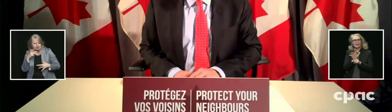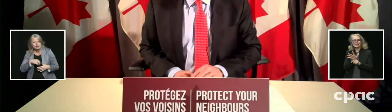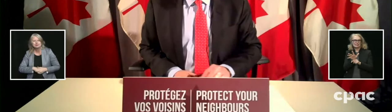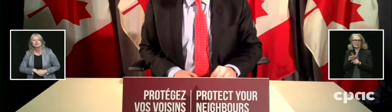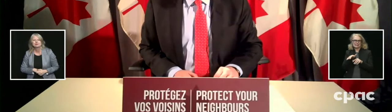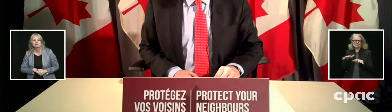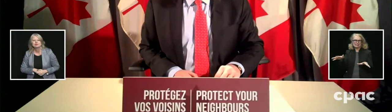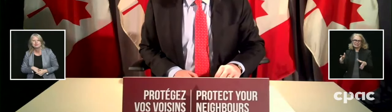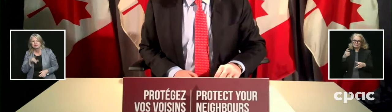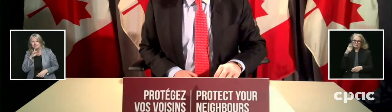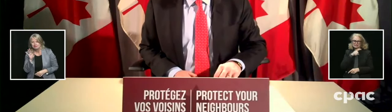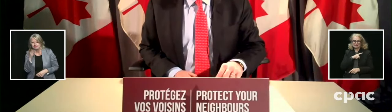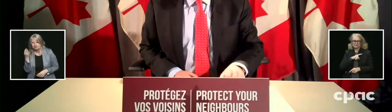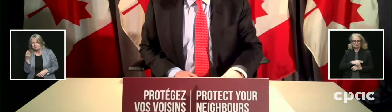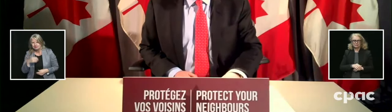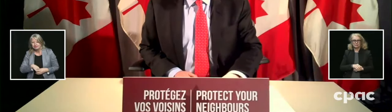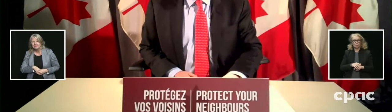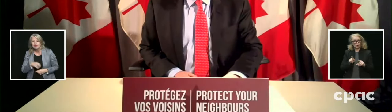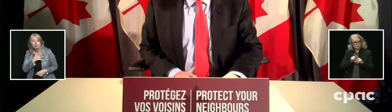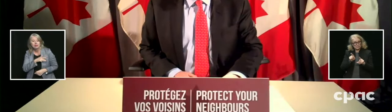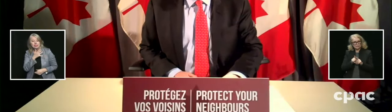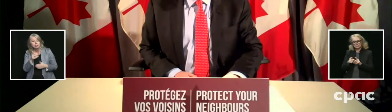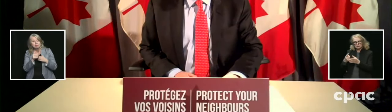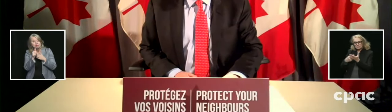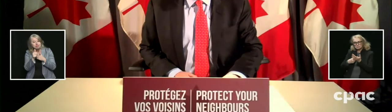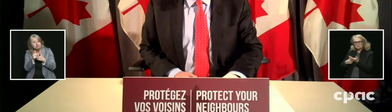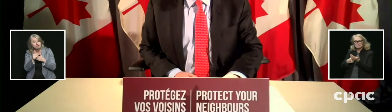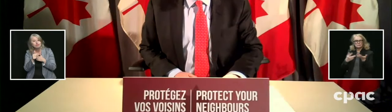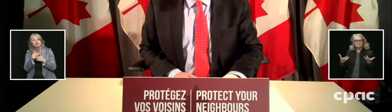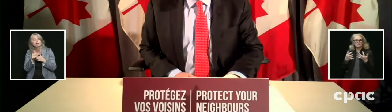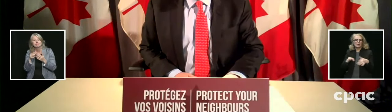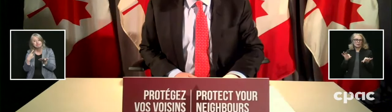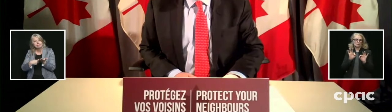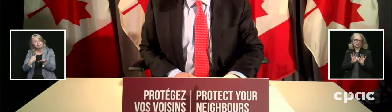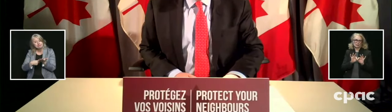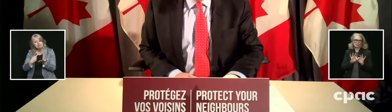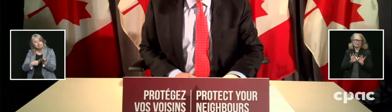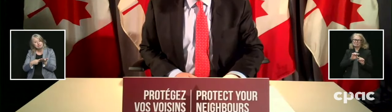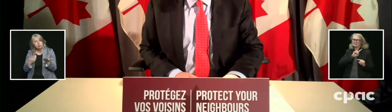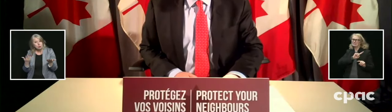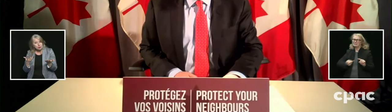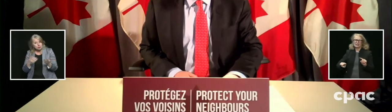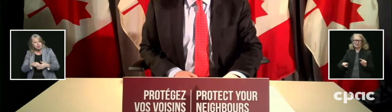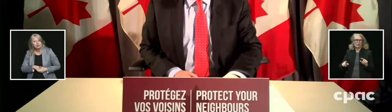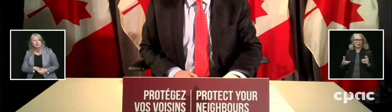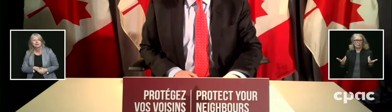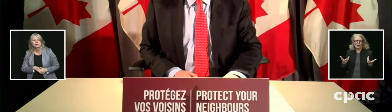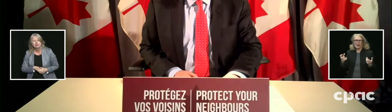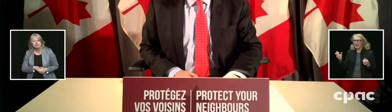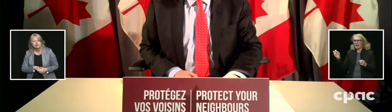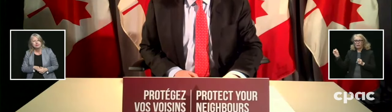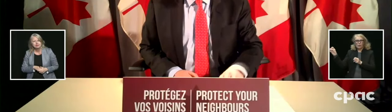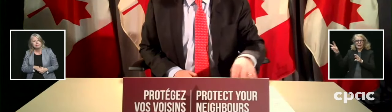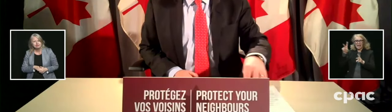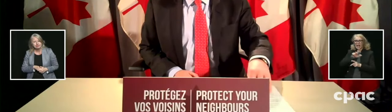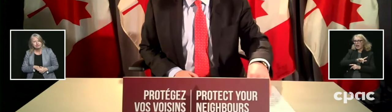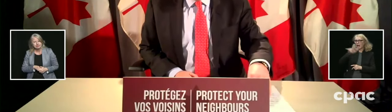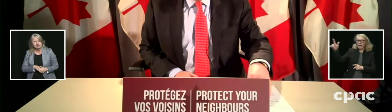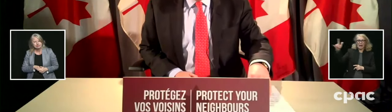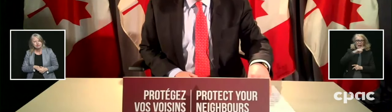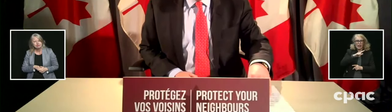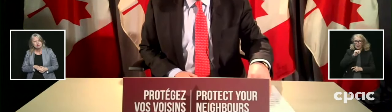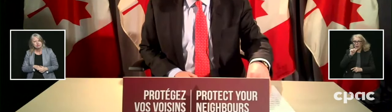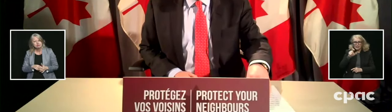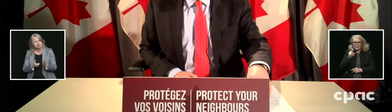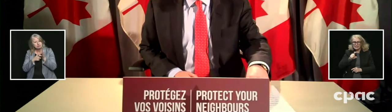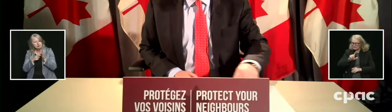ont également discuté de l'importance d'éviter tout voyage non essentiel, tant qu'au